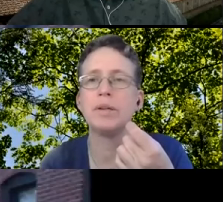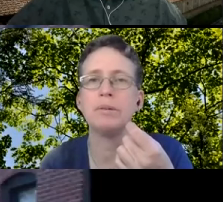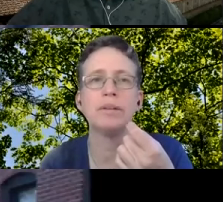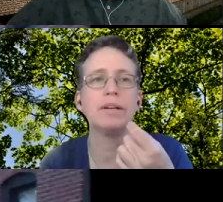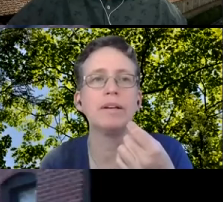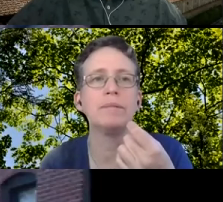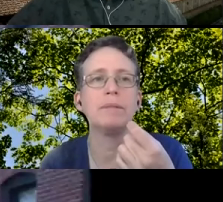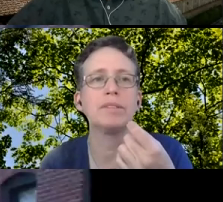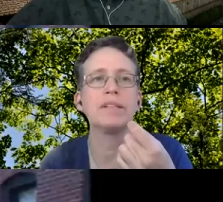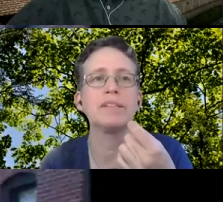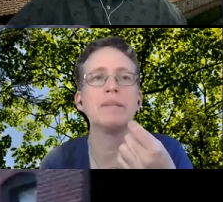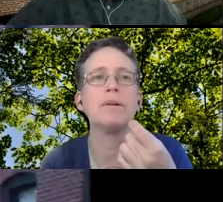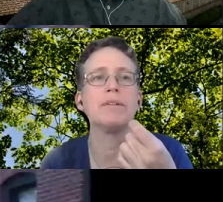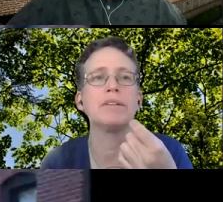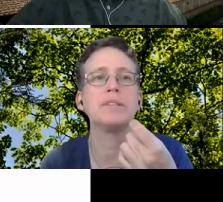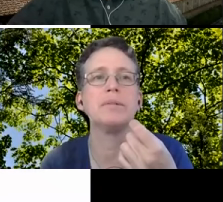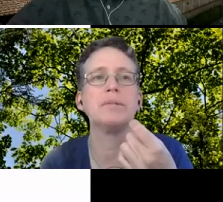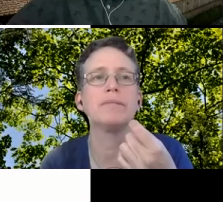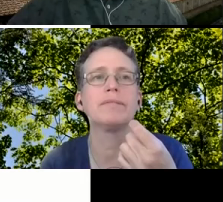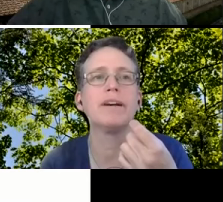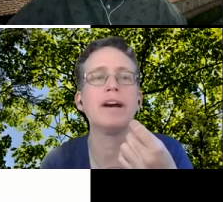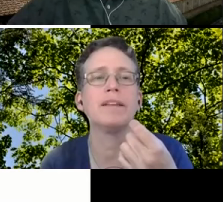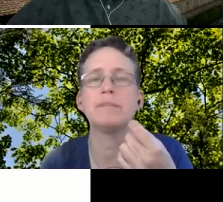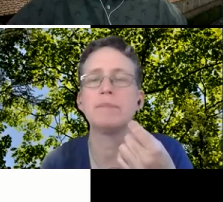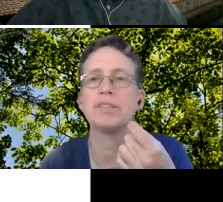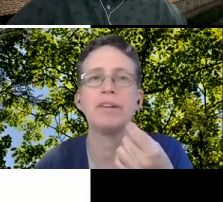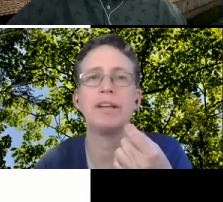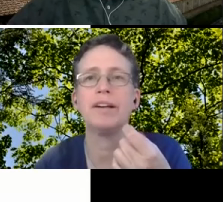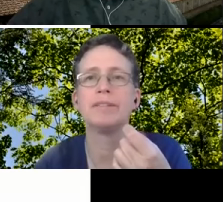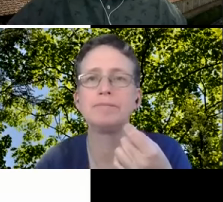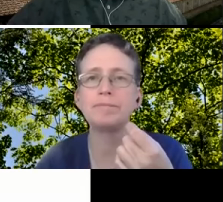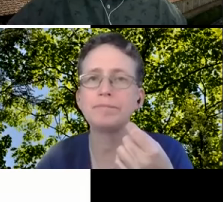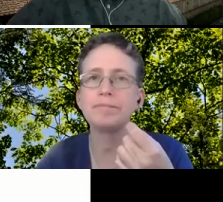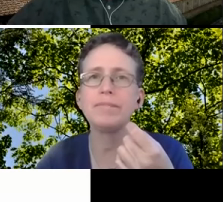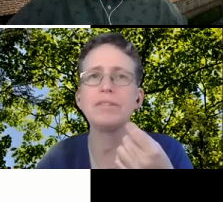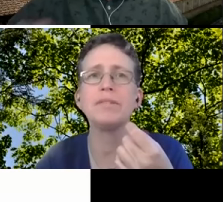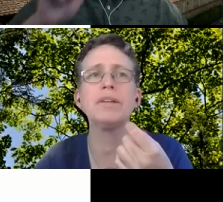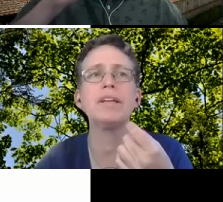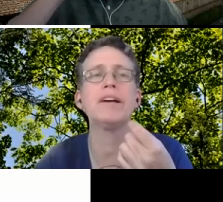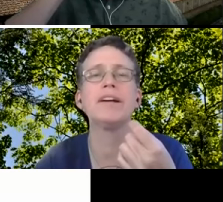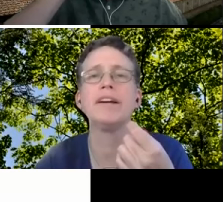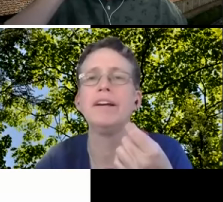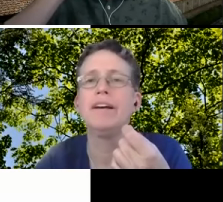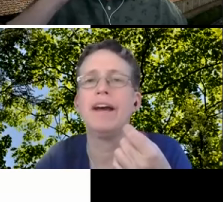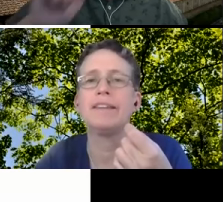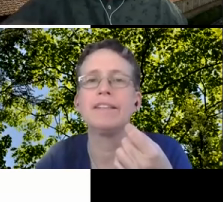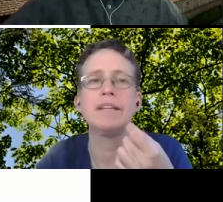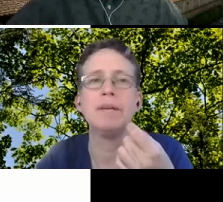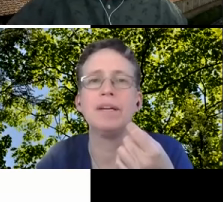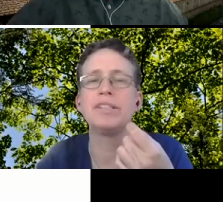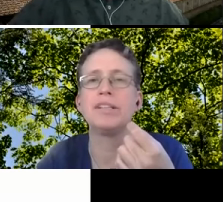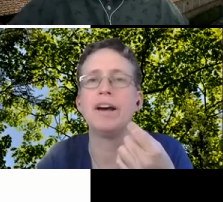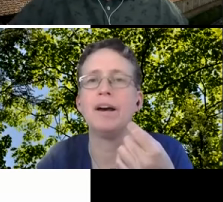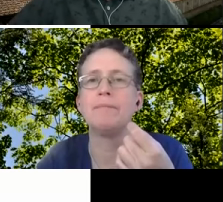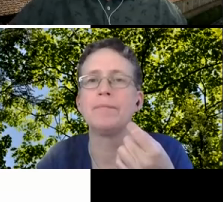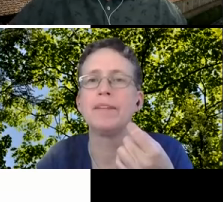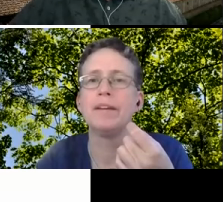show you, I'm just gonna skip over to this picture right here. So if you look here at this